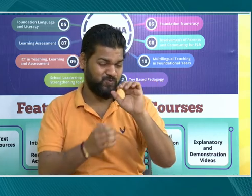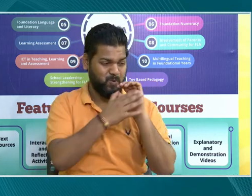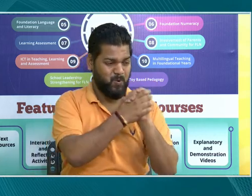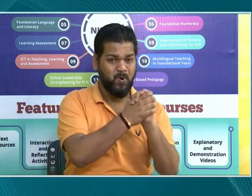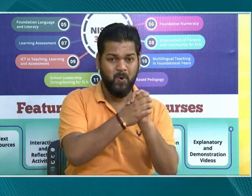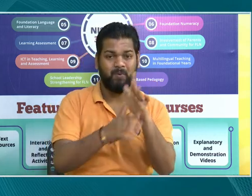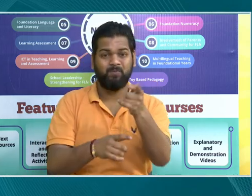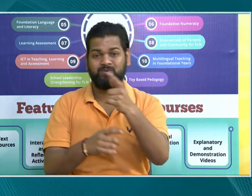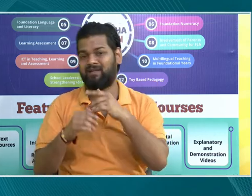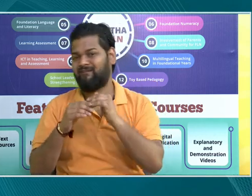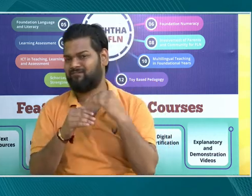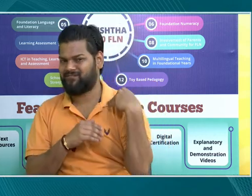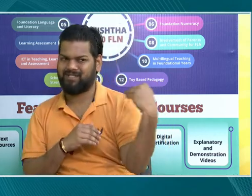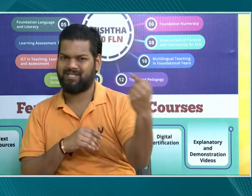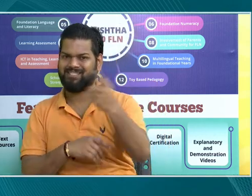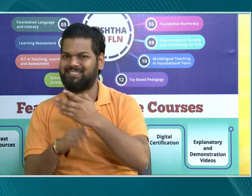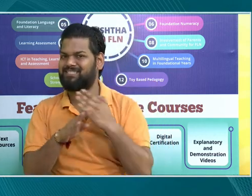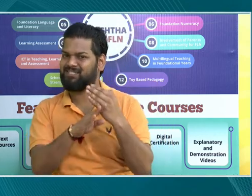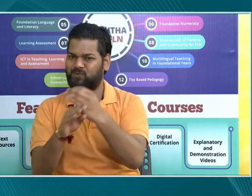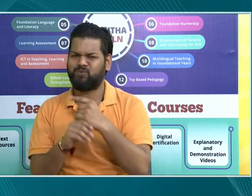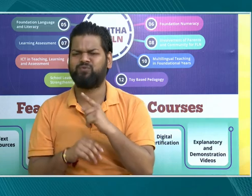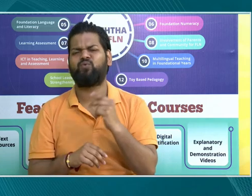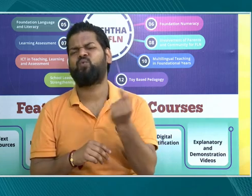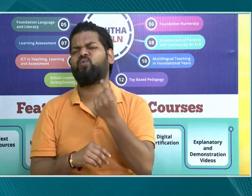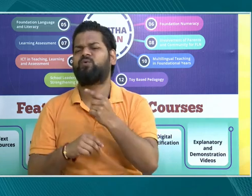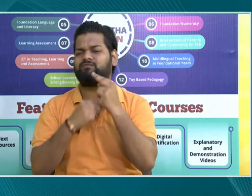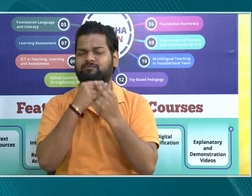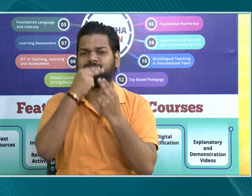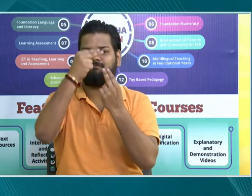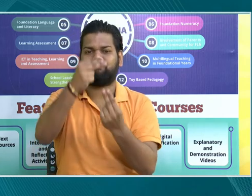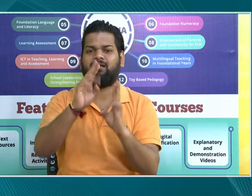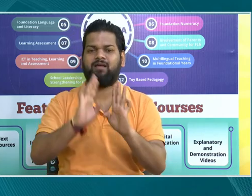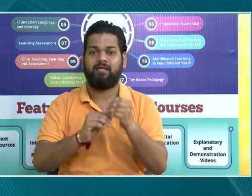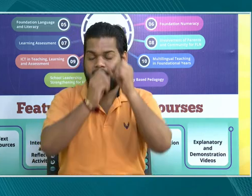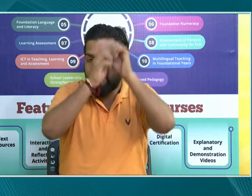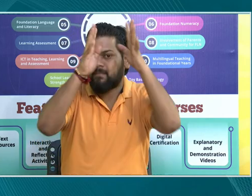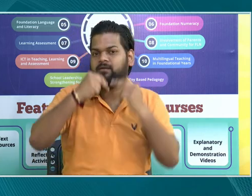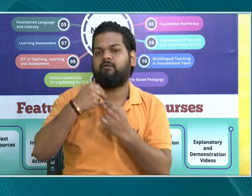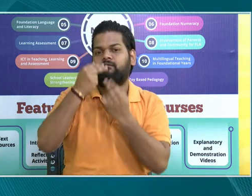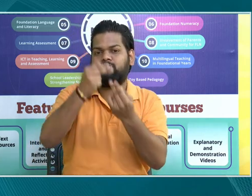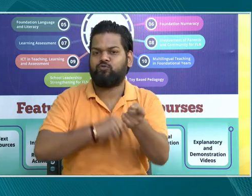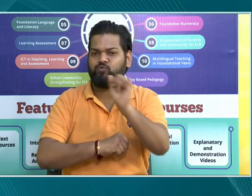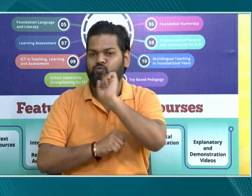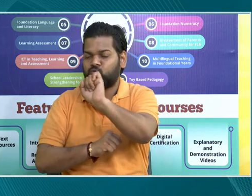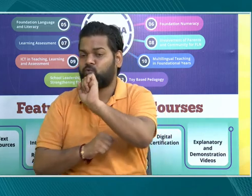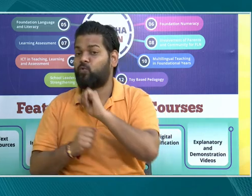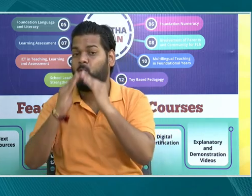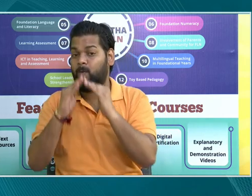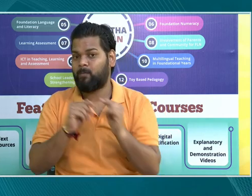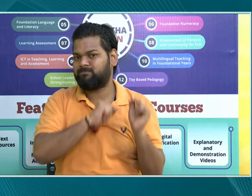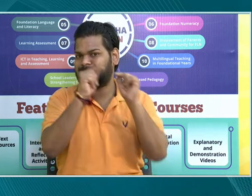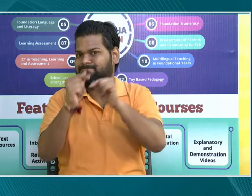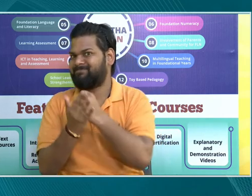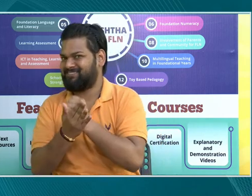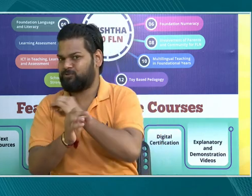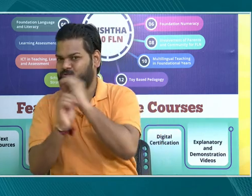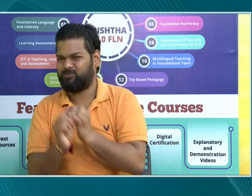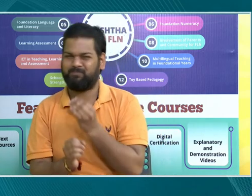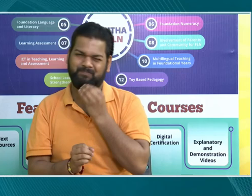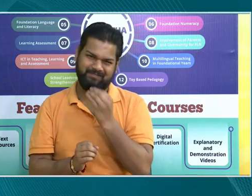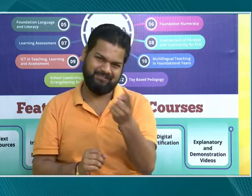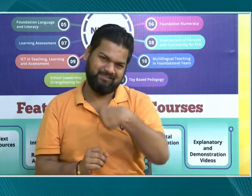risky. It's just a story. That too, an imaginary story. So don't try it out at home, please. Yes, and this